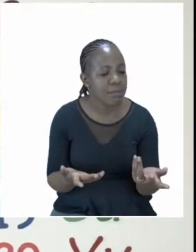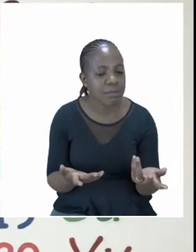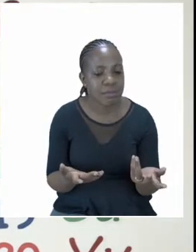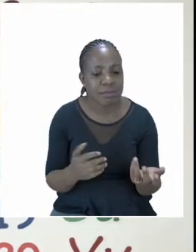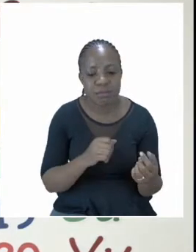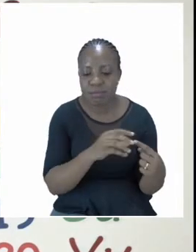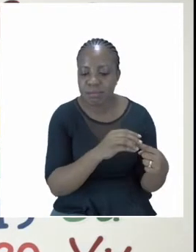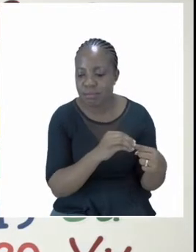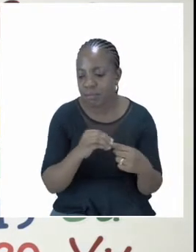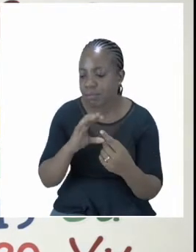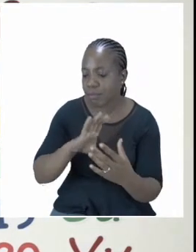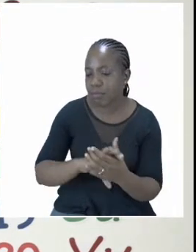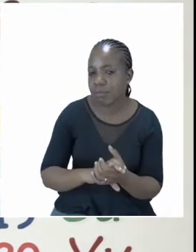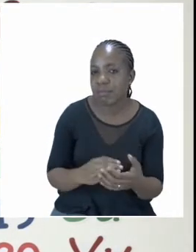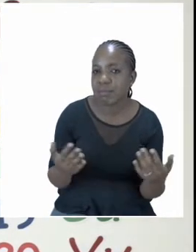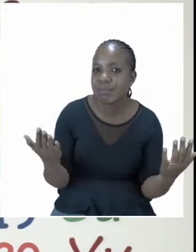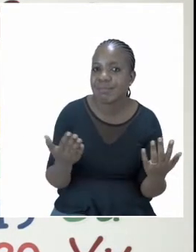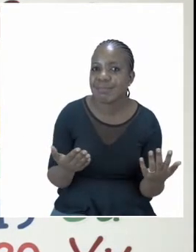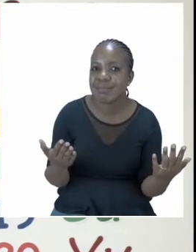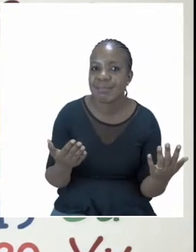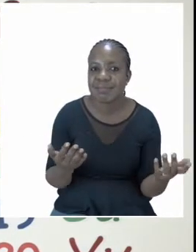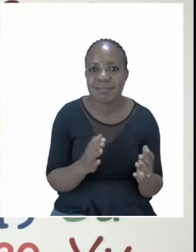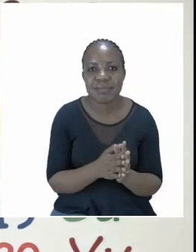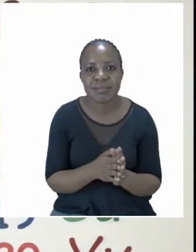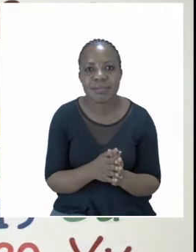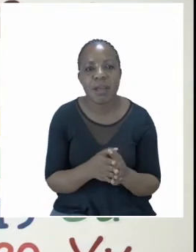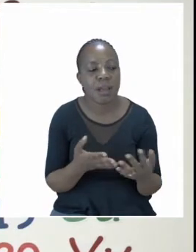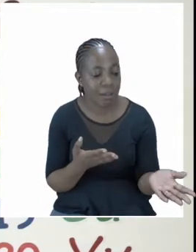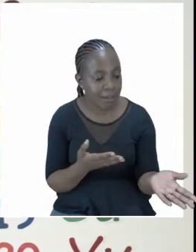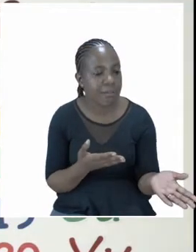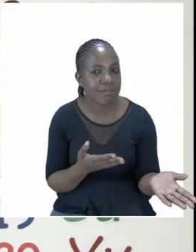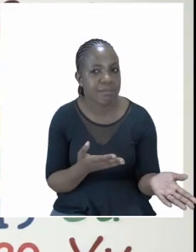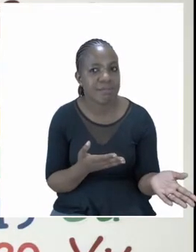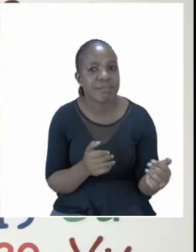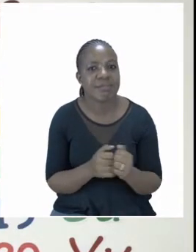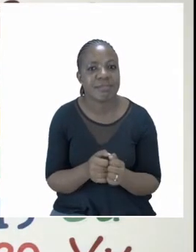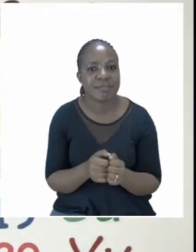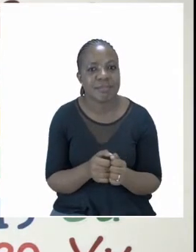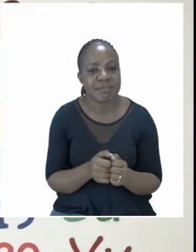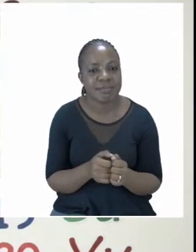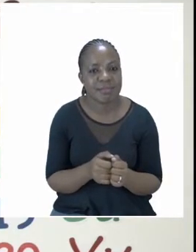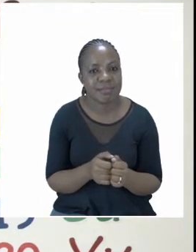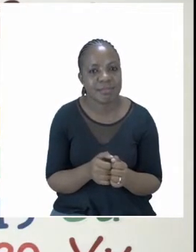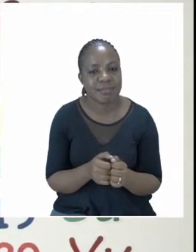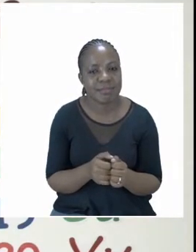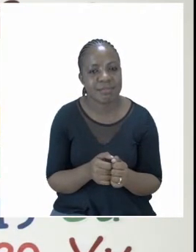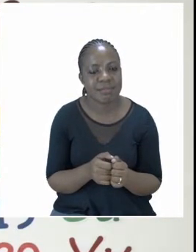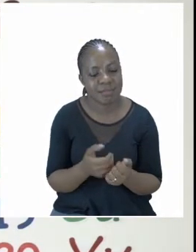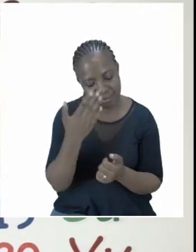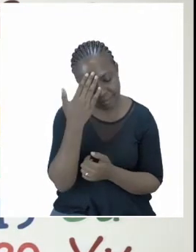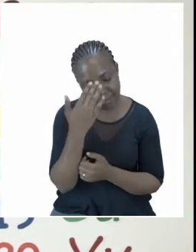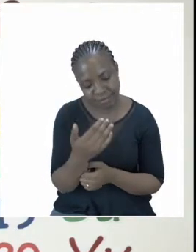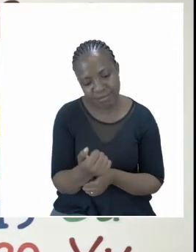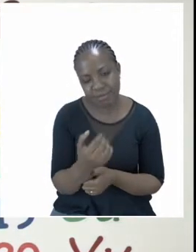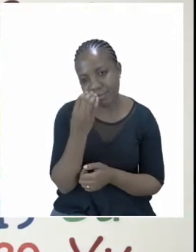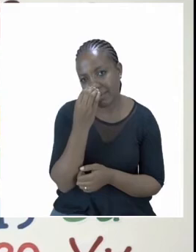special friend. He was supposed to come and say hi. Oh, there he is. Hello,